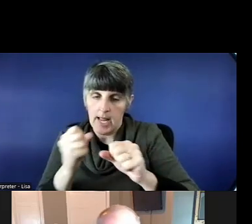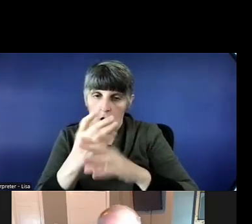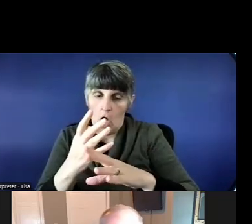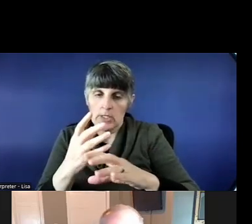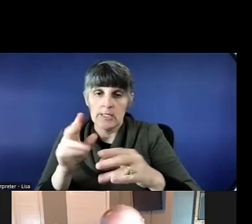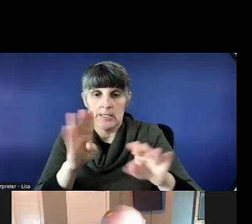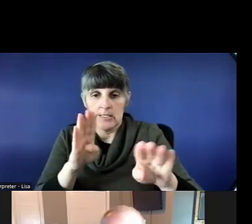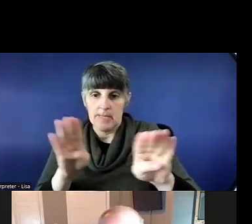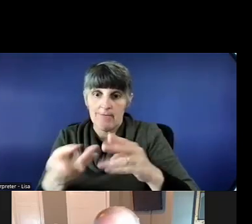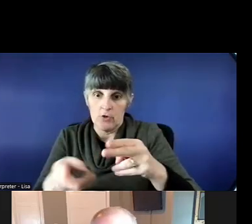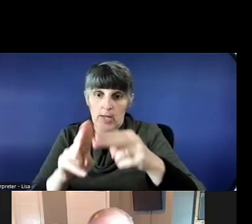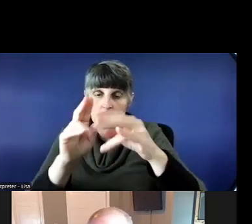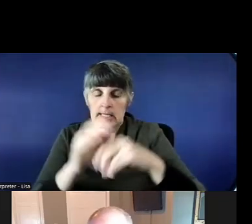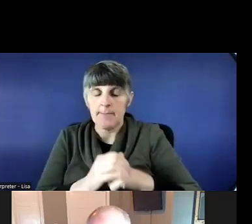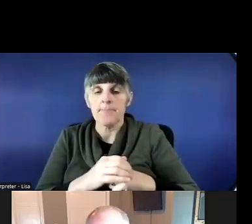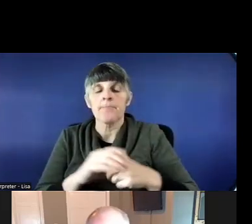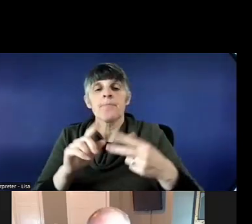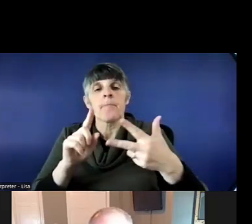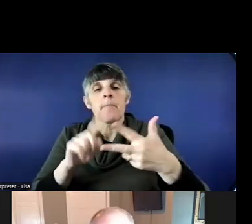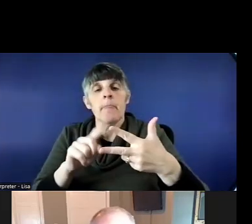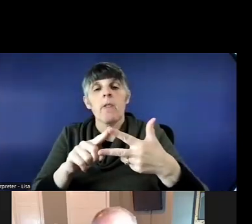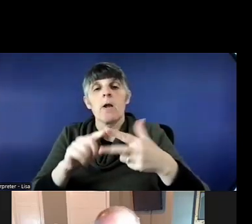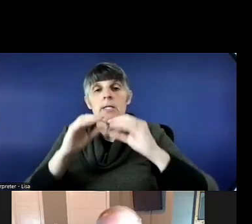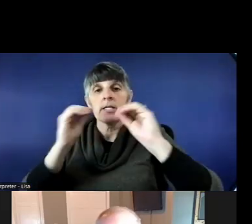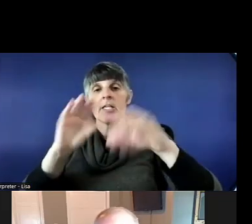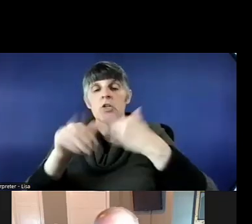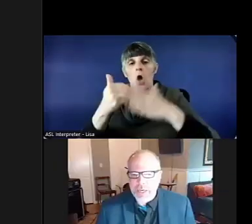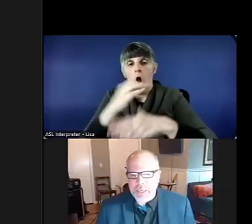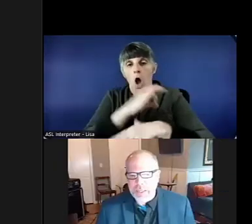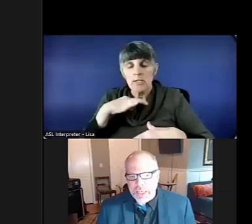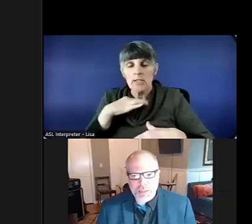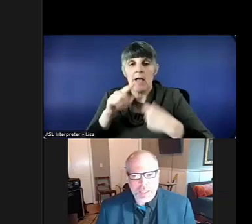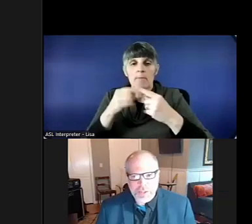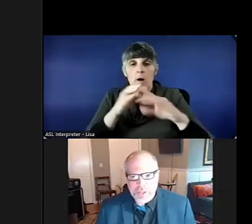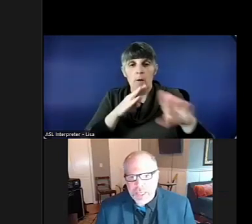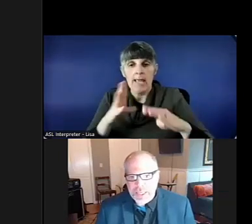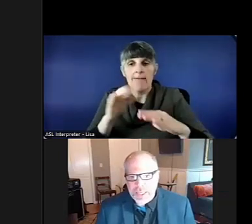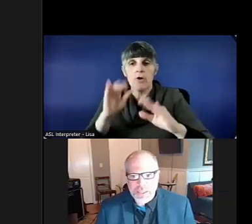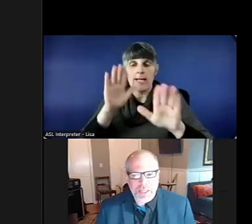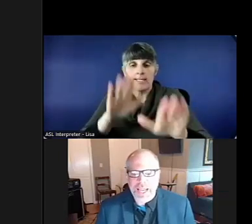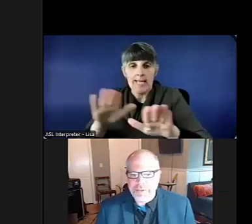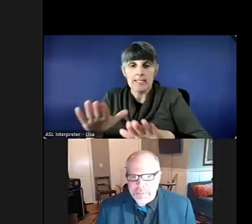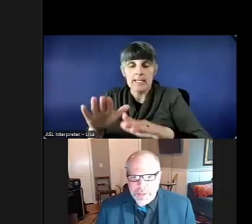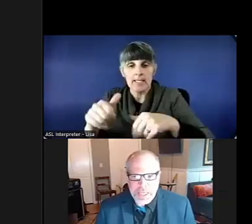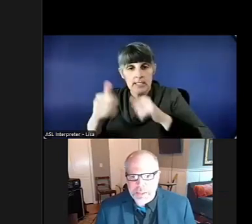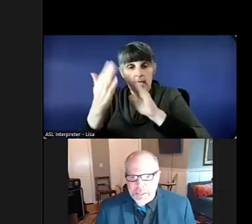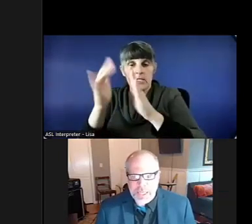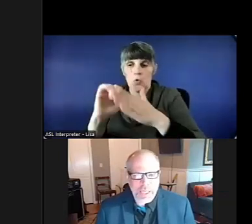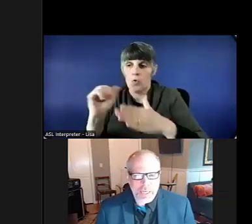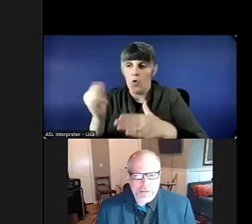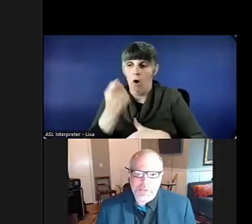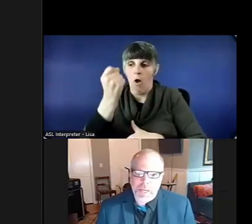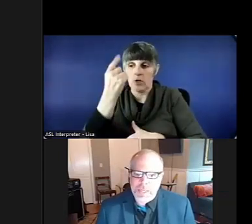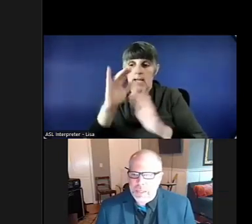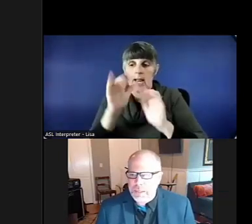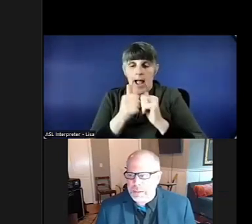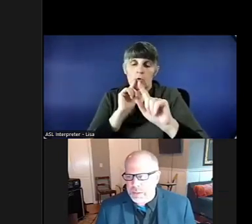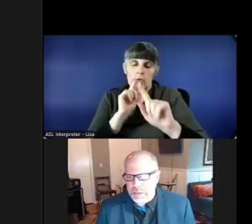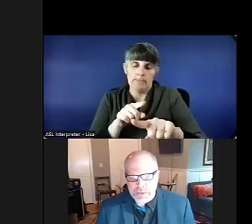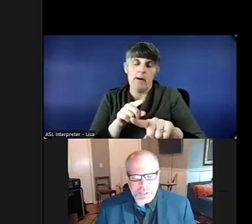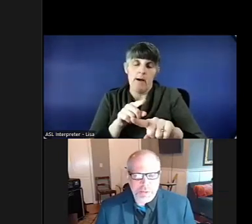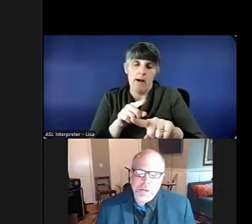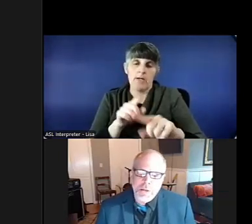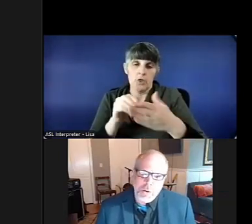behaviors to escalate. I'm training all staff on the principles of behavior and de-escalation techniques so that everybody understands how to respond